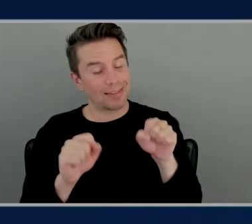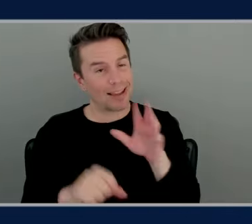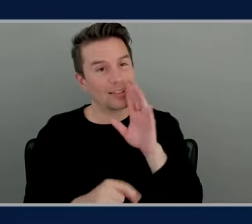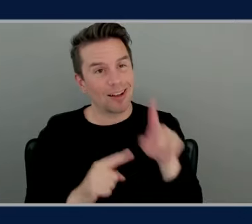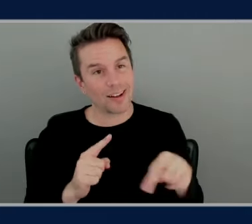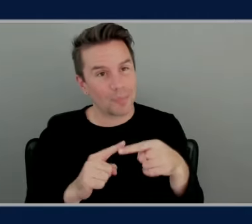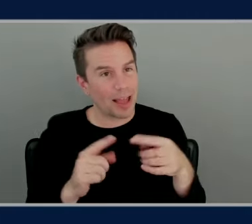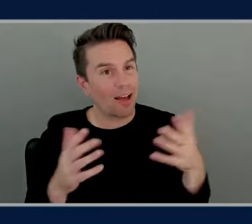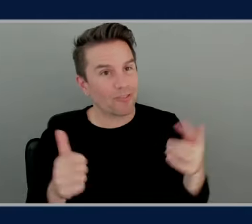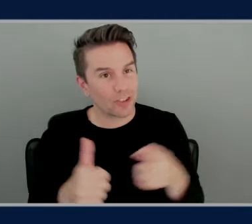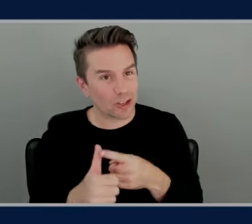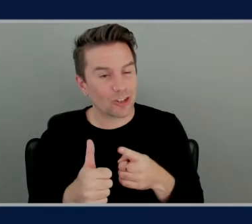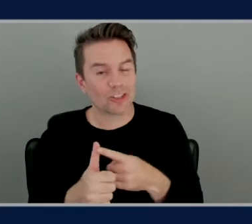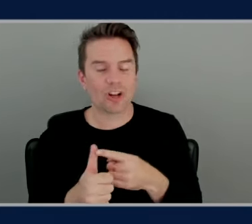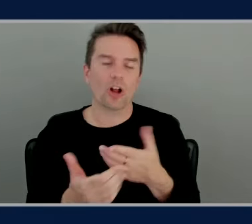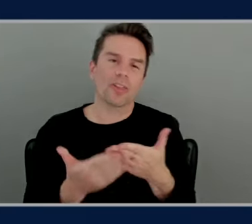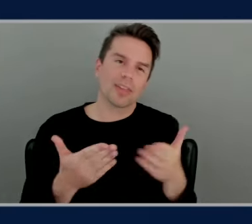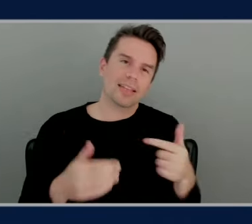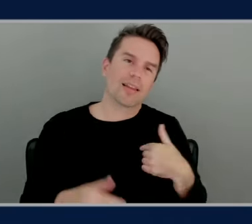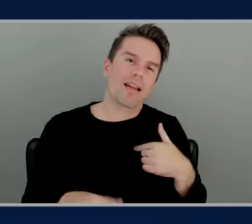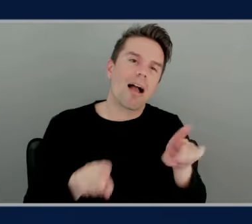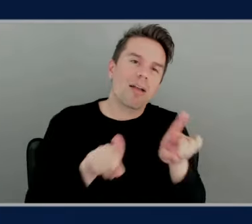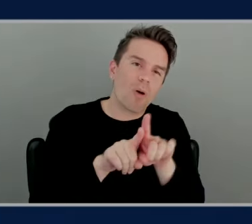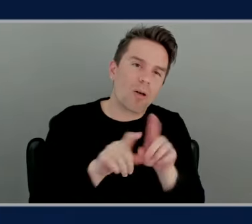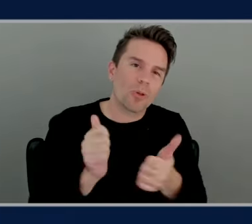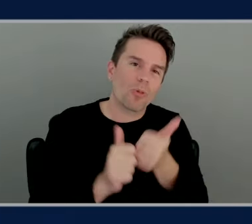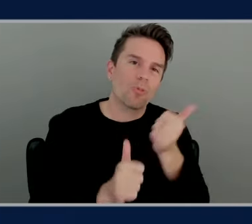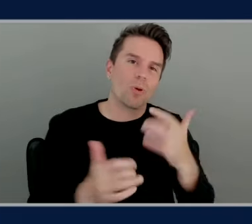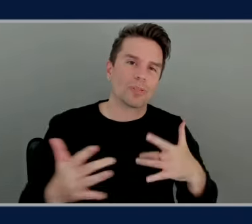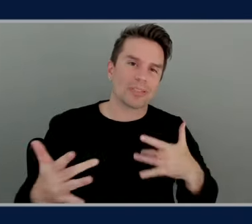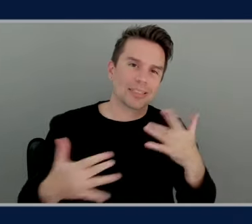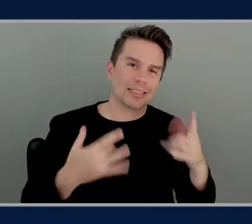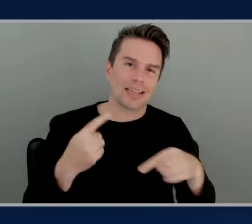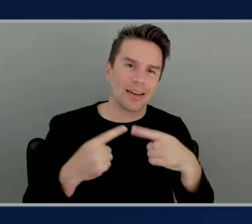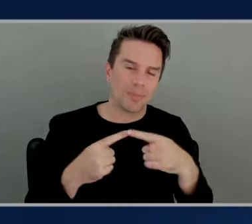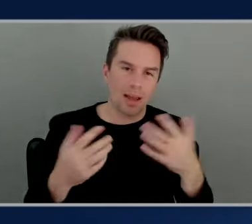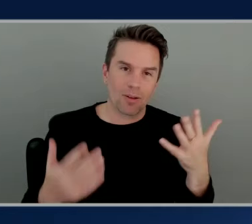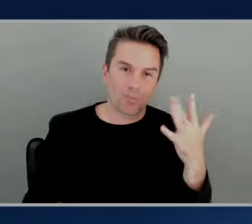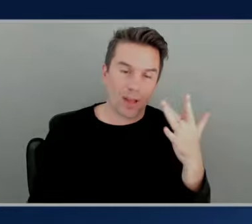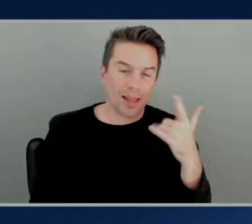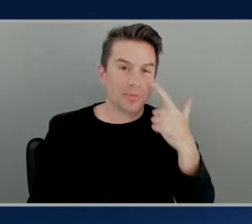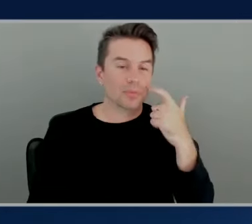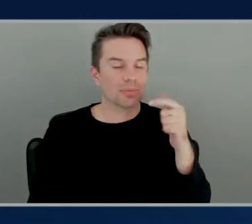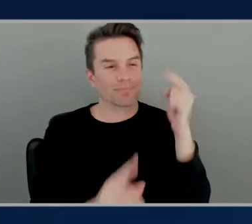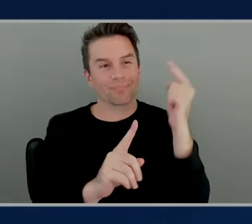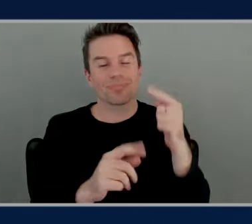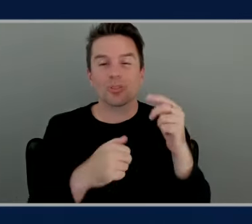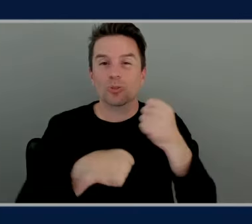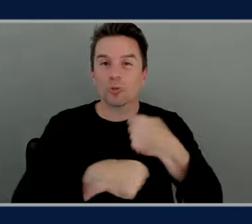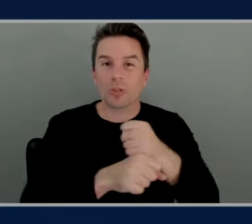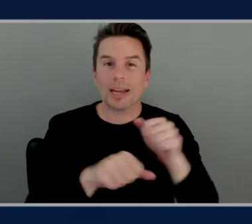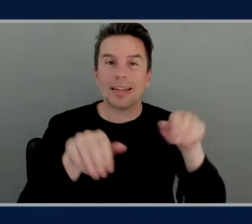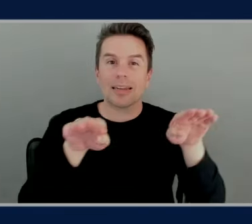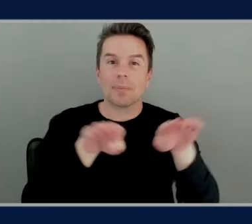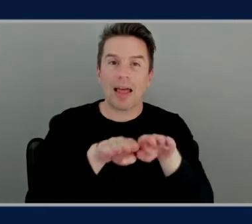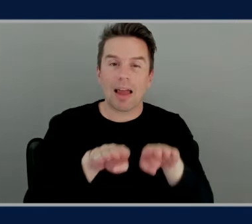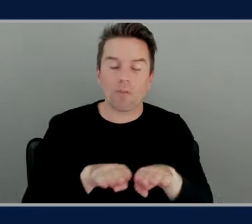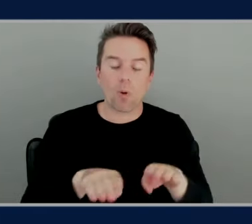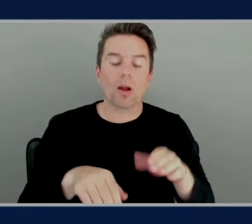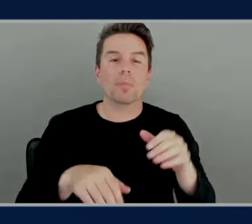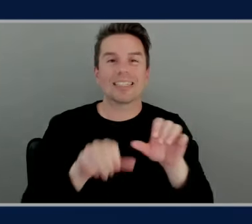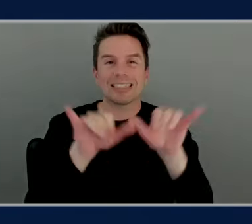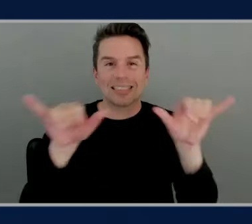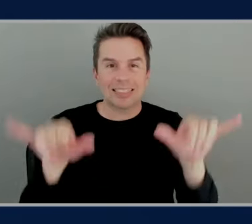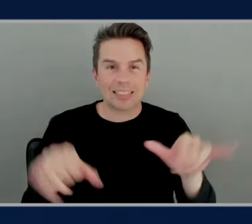some of the things that I'm most excited about because it is all about creating a platform that makes it easy for people to be successful. Yeah.